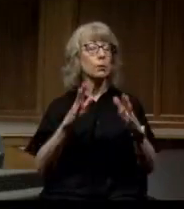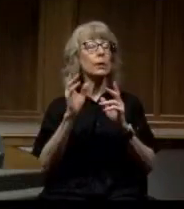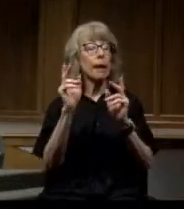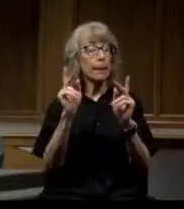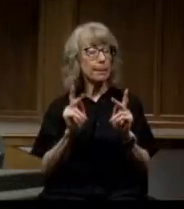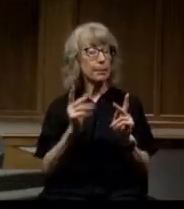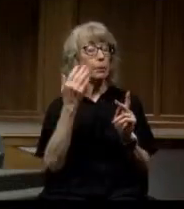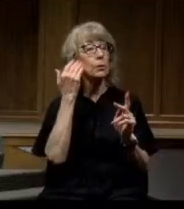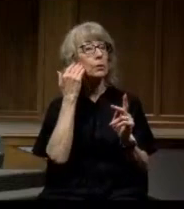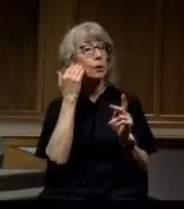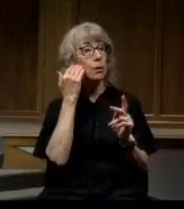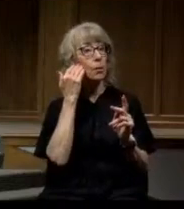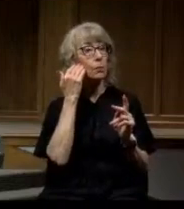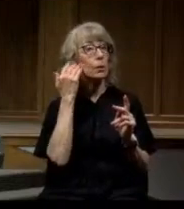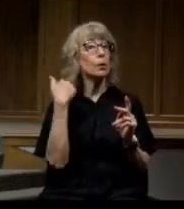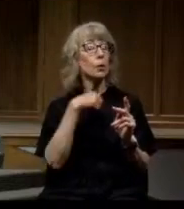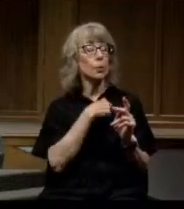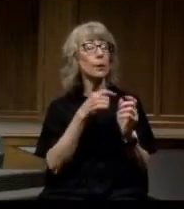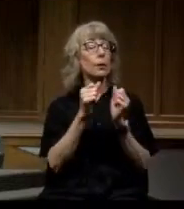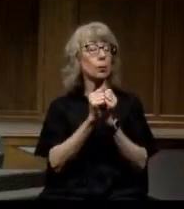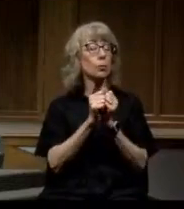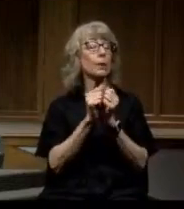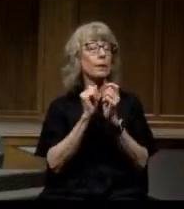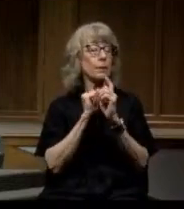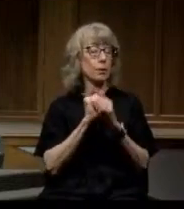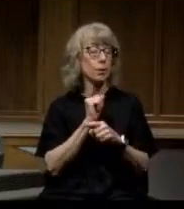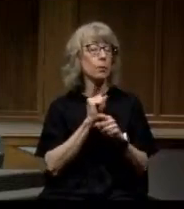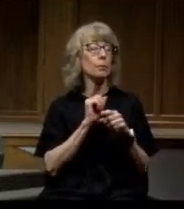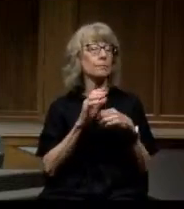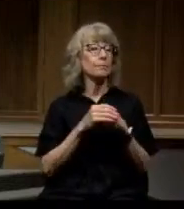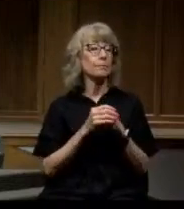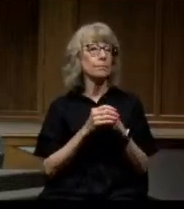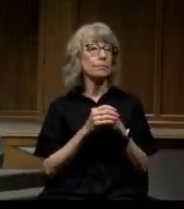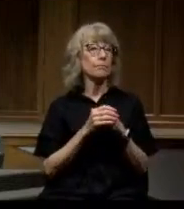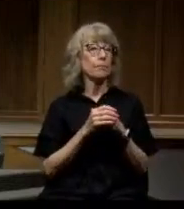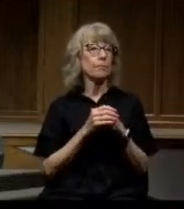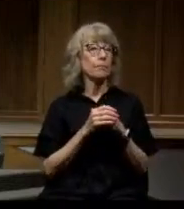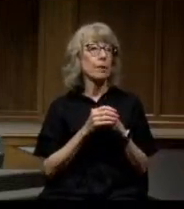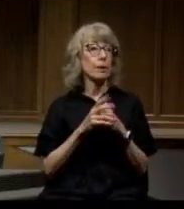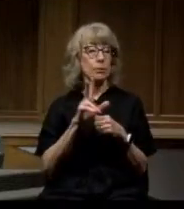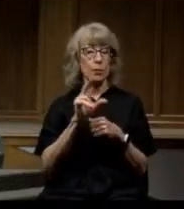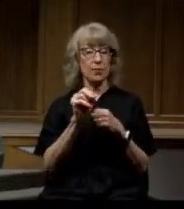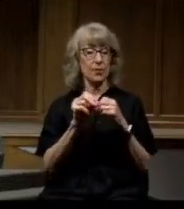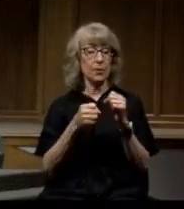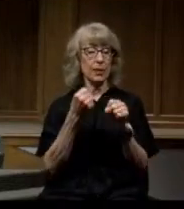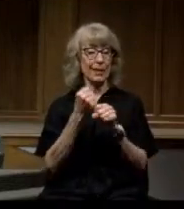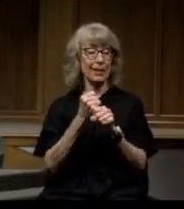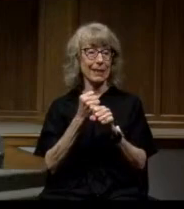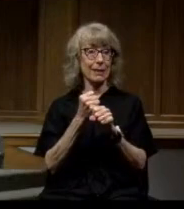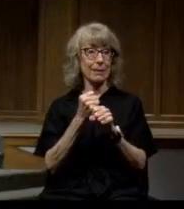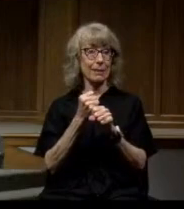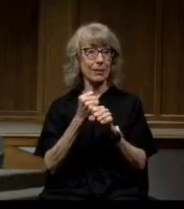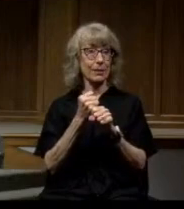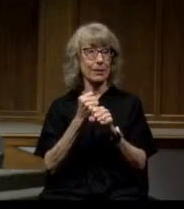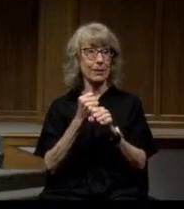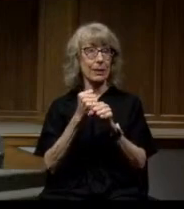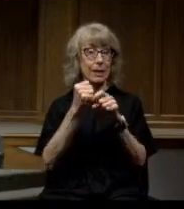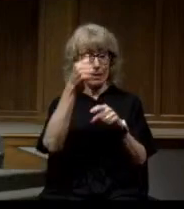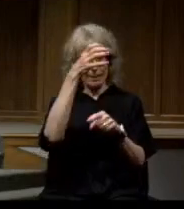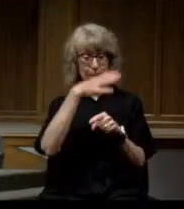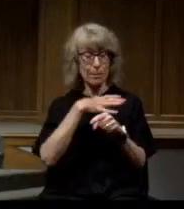alone to the very end. In these 30 years, Anthony saw 54